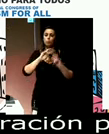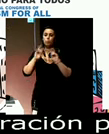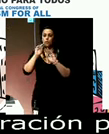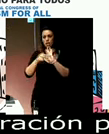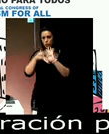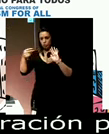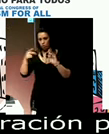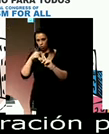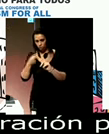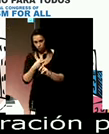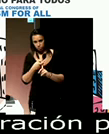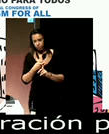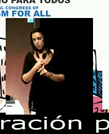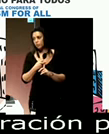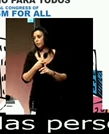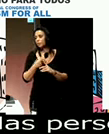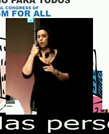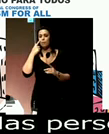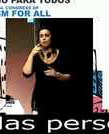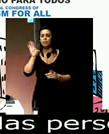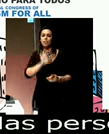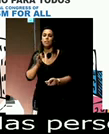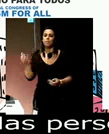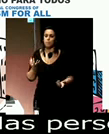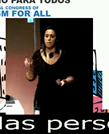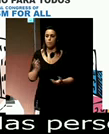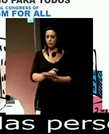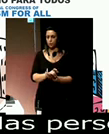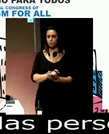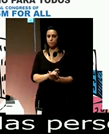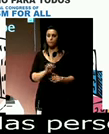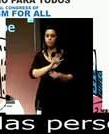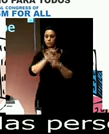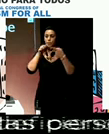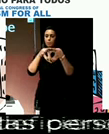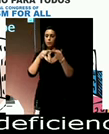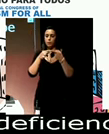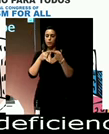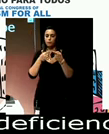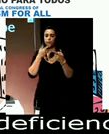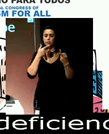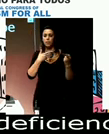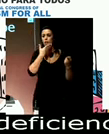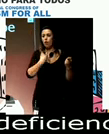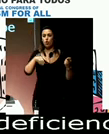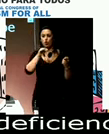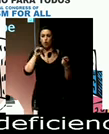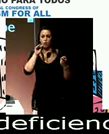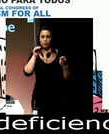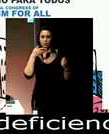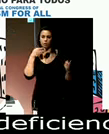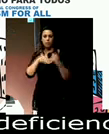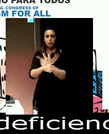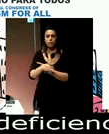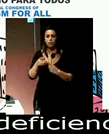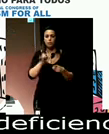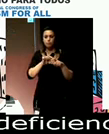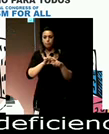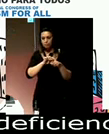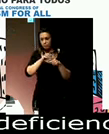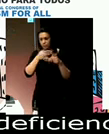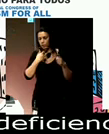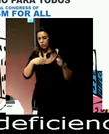I'm going to describe them very quick in order to get to the solution. On the one hand, the lack of knowledge